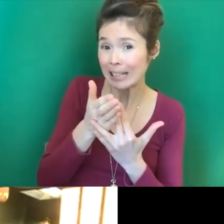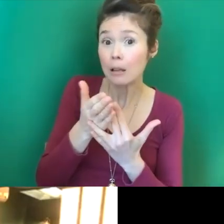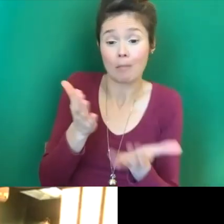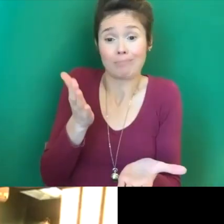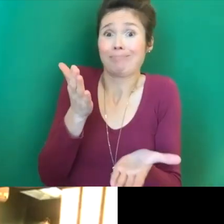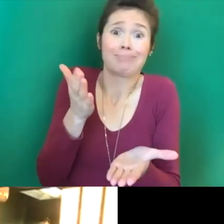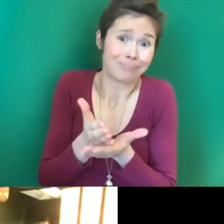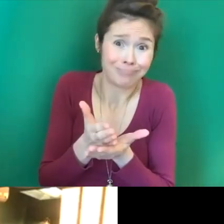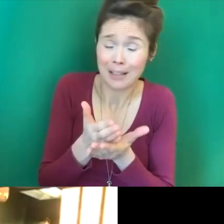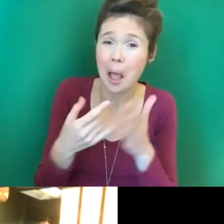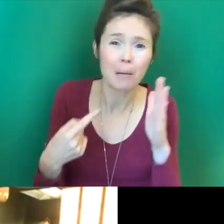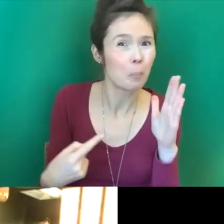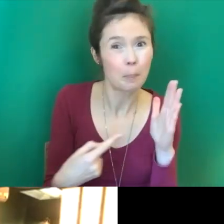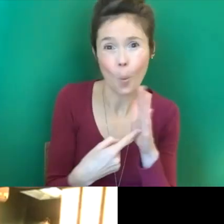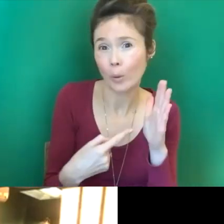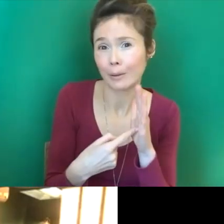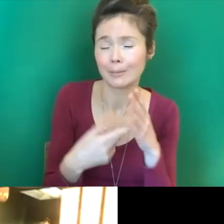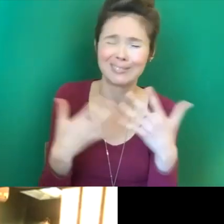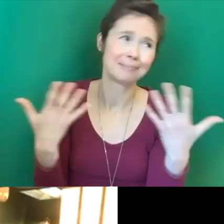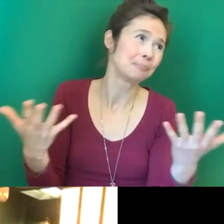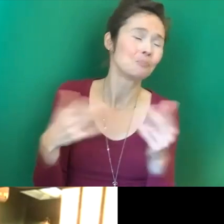of, it's not, you know, a lot of